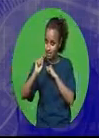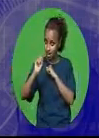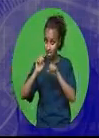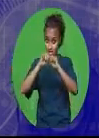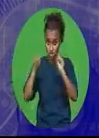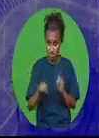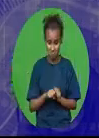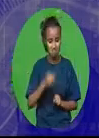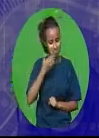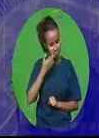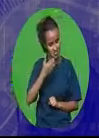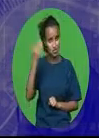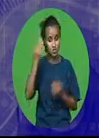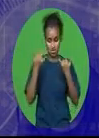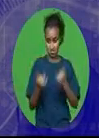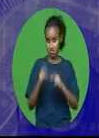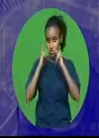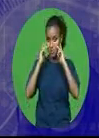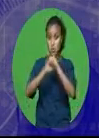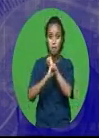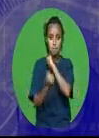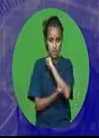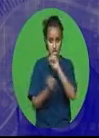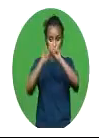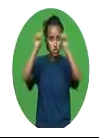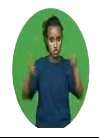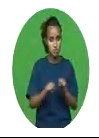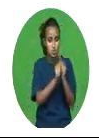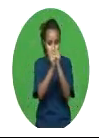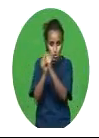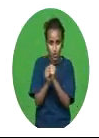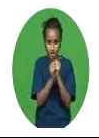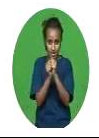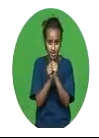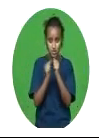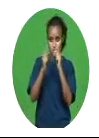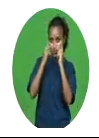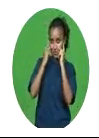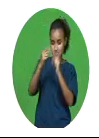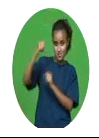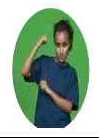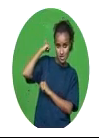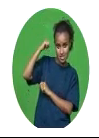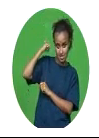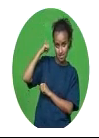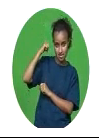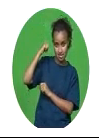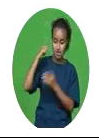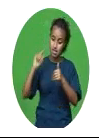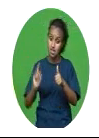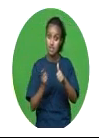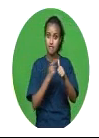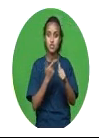good. Let's see the basic shapes together. As you see on the screen, the